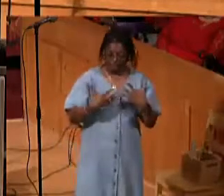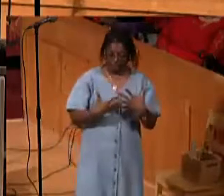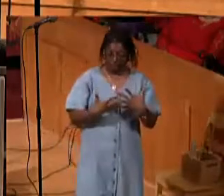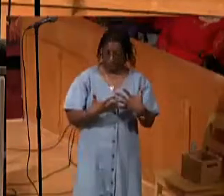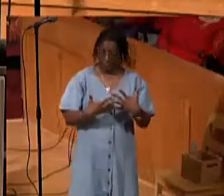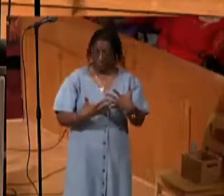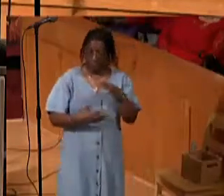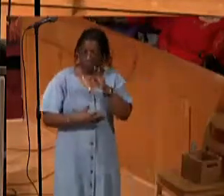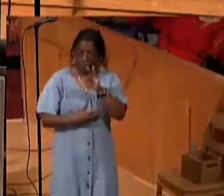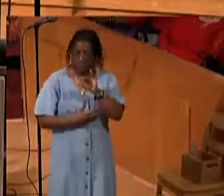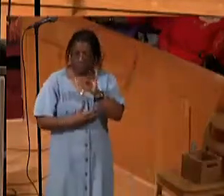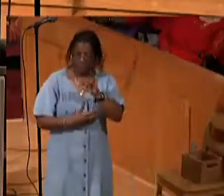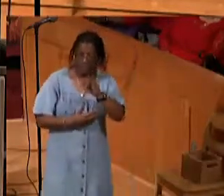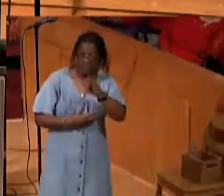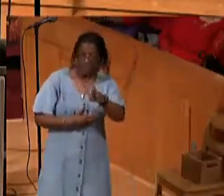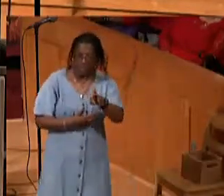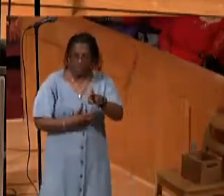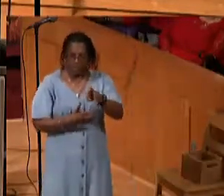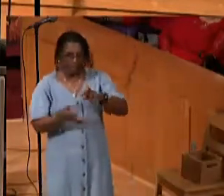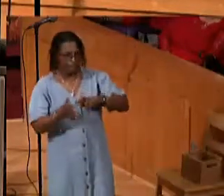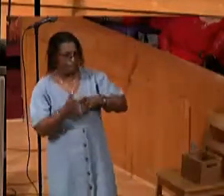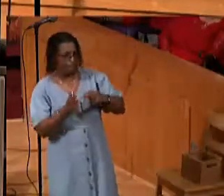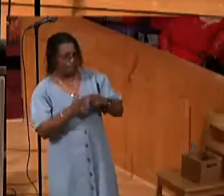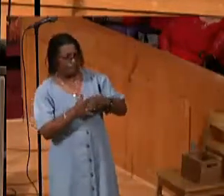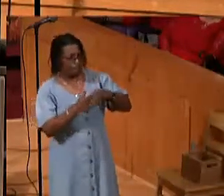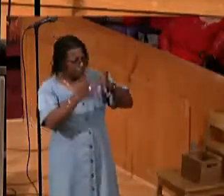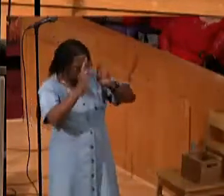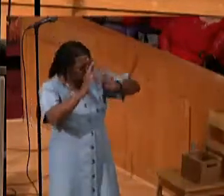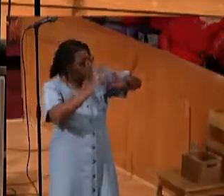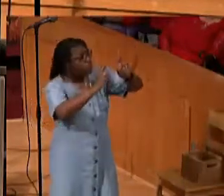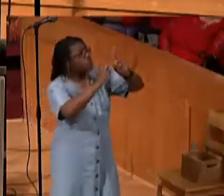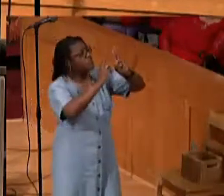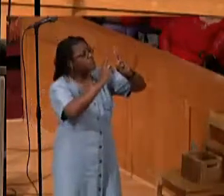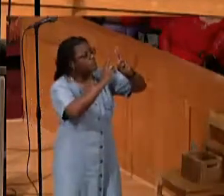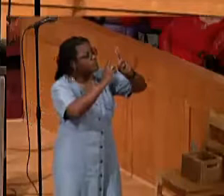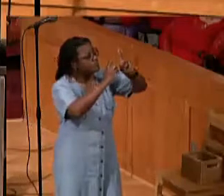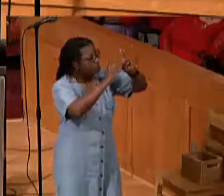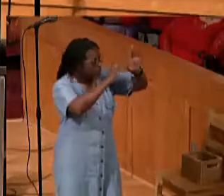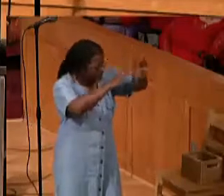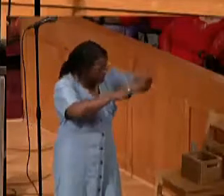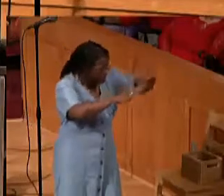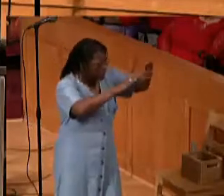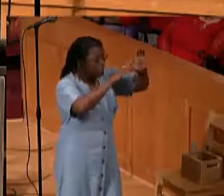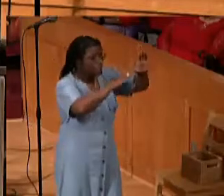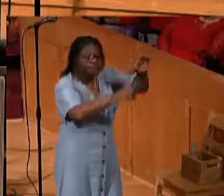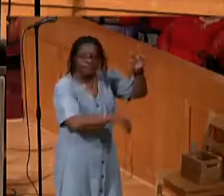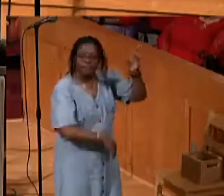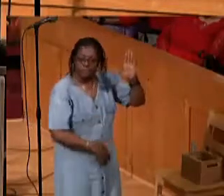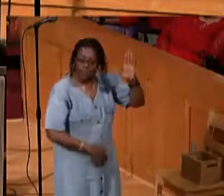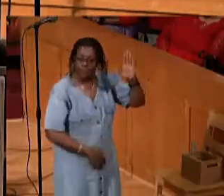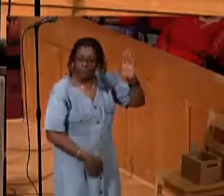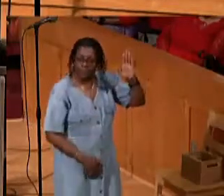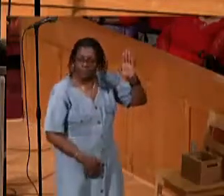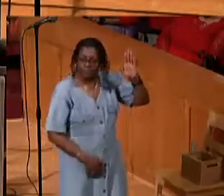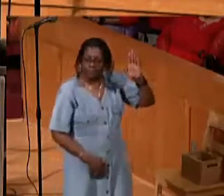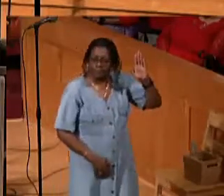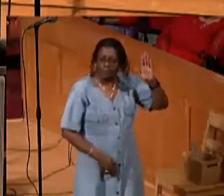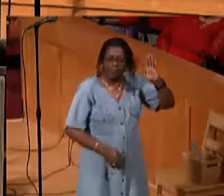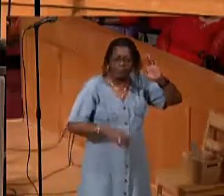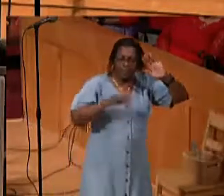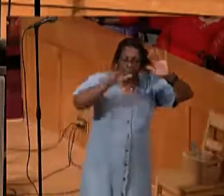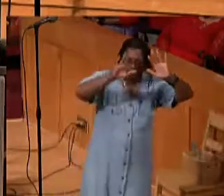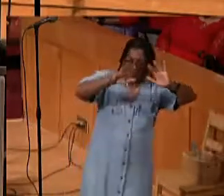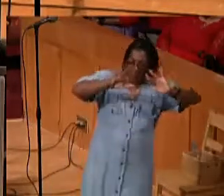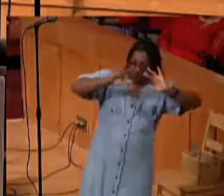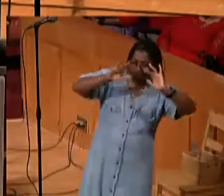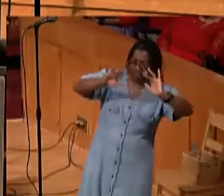reverence. Amen. Those who reverence God, amen, he extends mercy